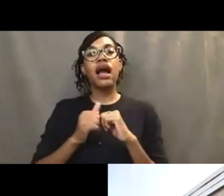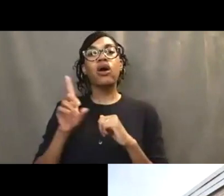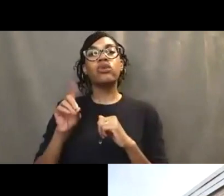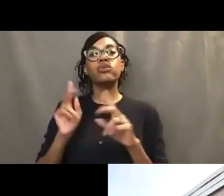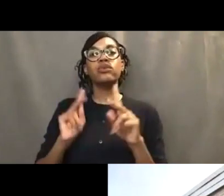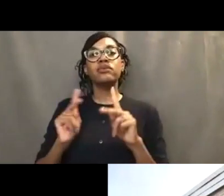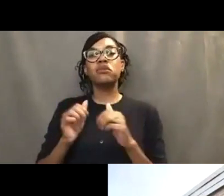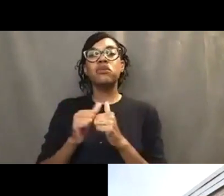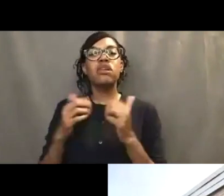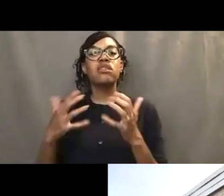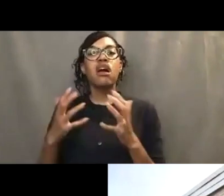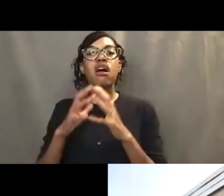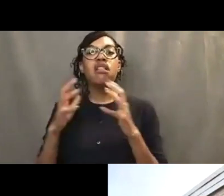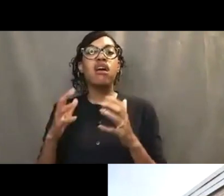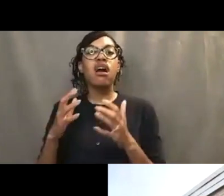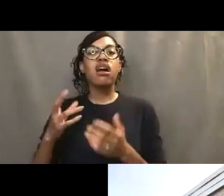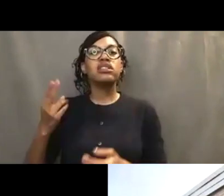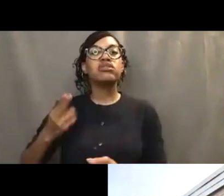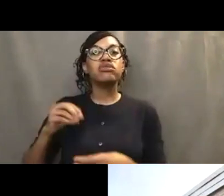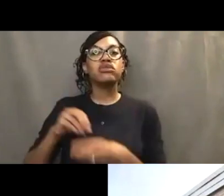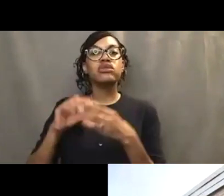connect?